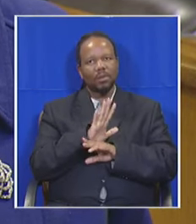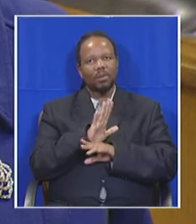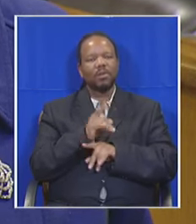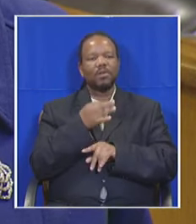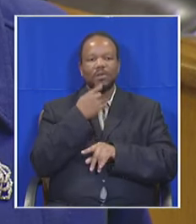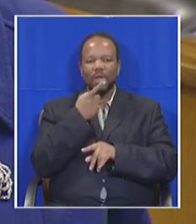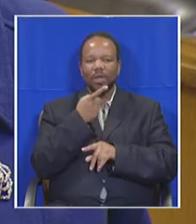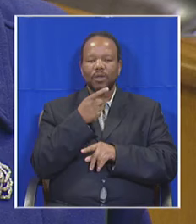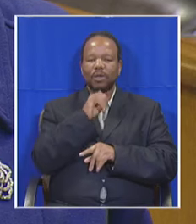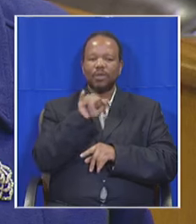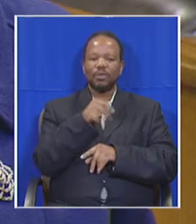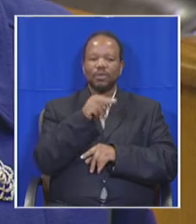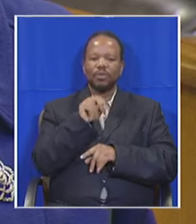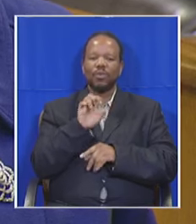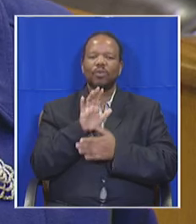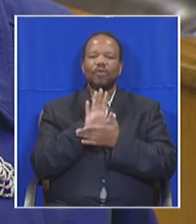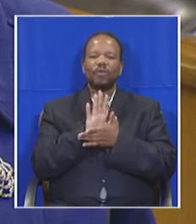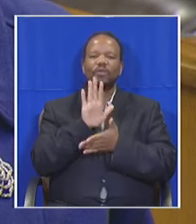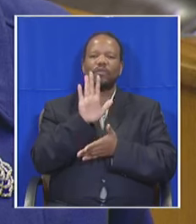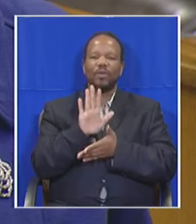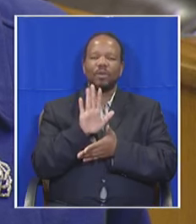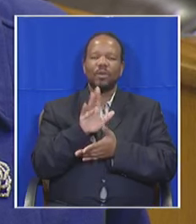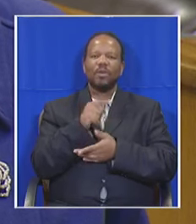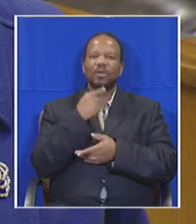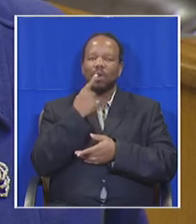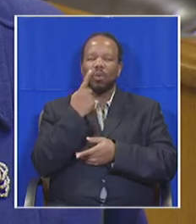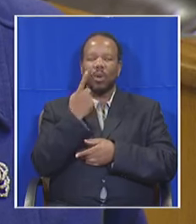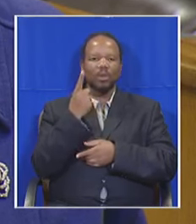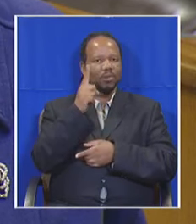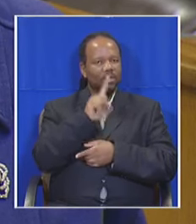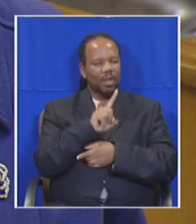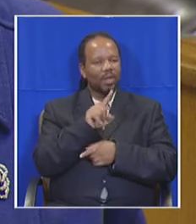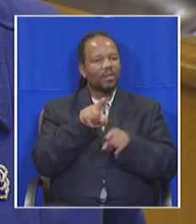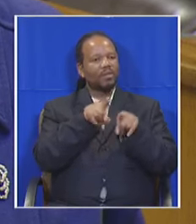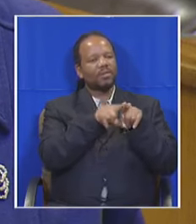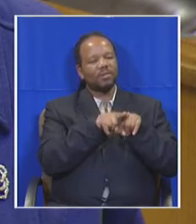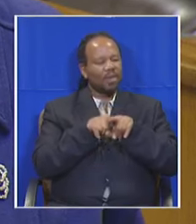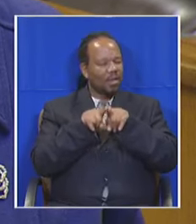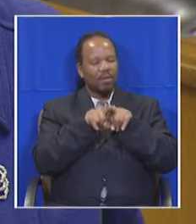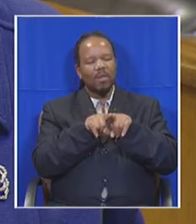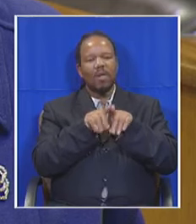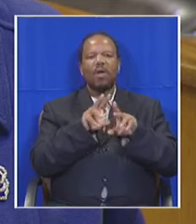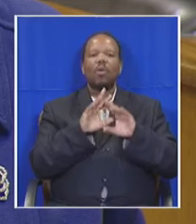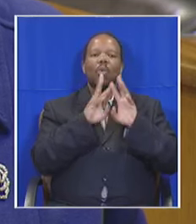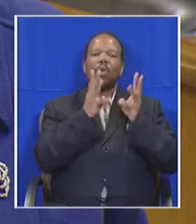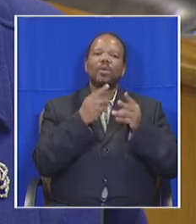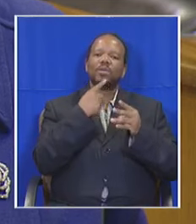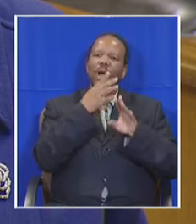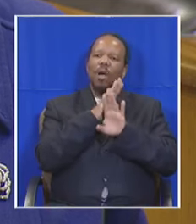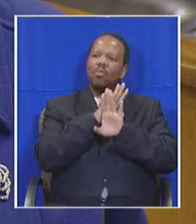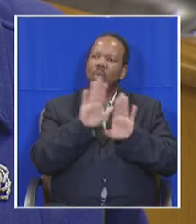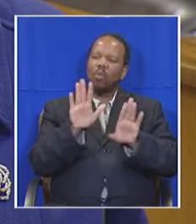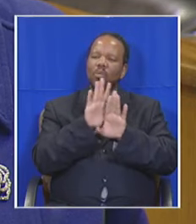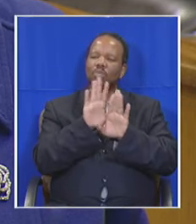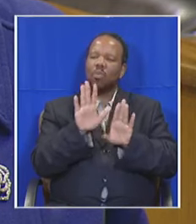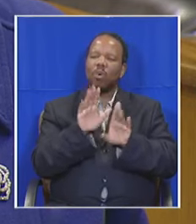15 represents the one day in the year when the whole world voices its opposition to the abuse and suffering